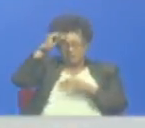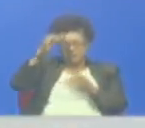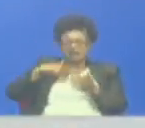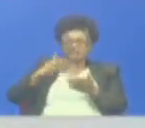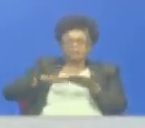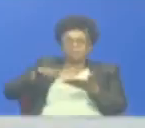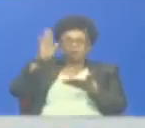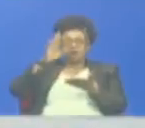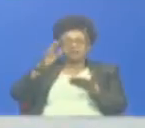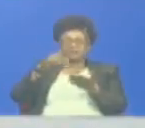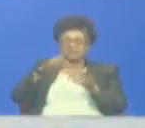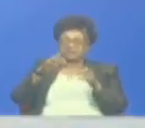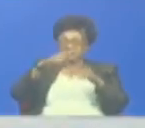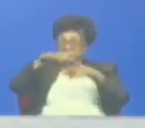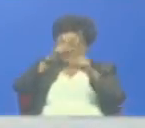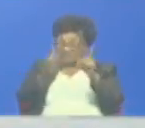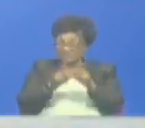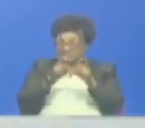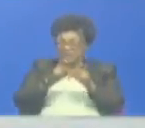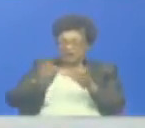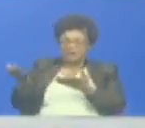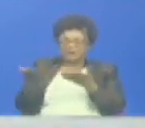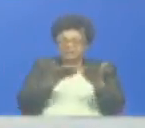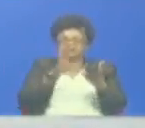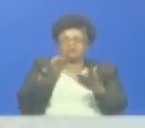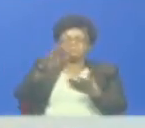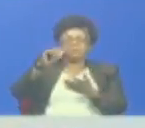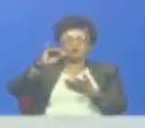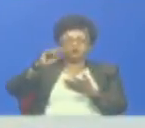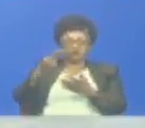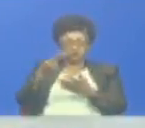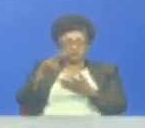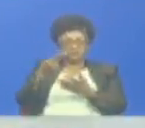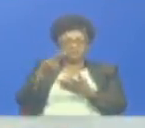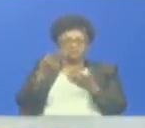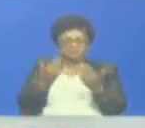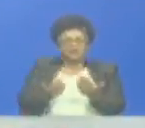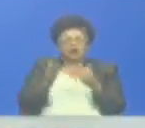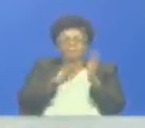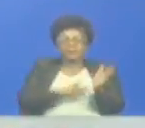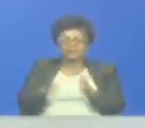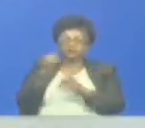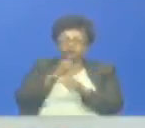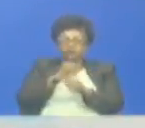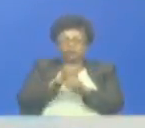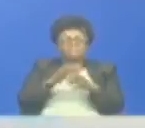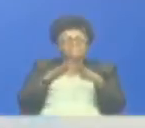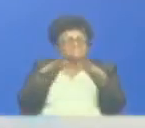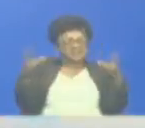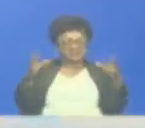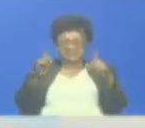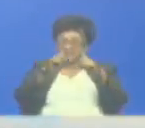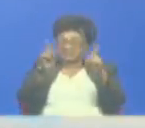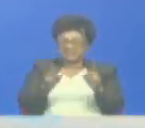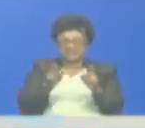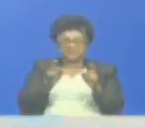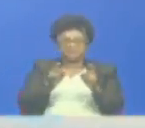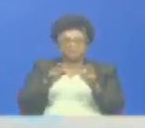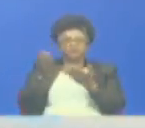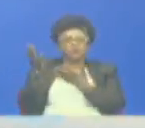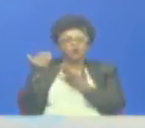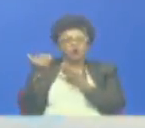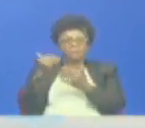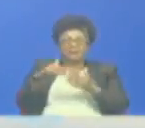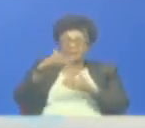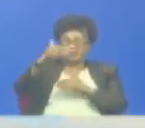testing kits from Bosch in Germany and is planning to roll out mass testing for the coronavirus. We do even hope, perhaps in the